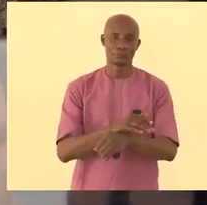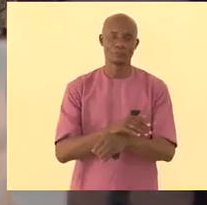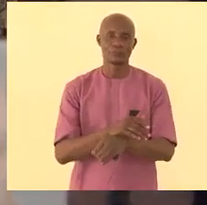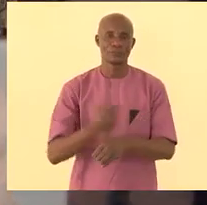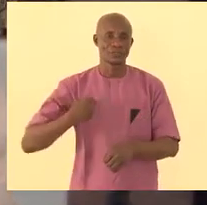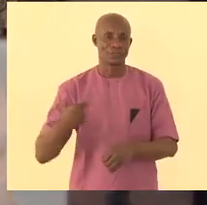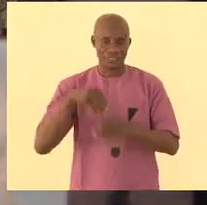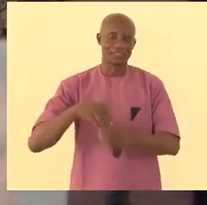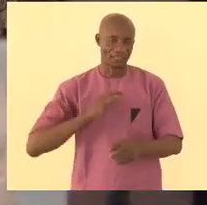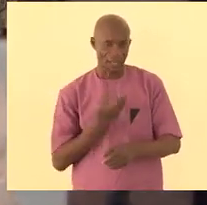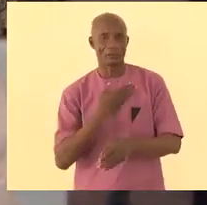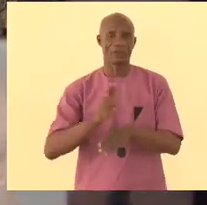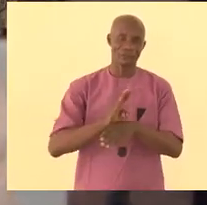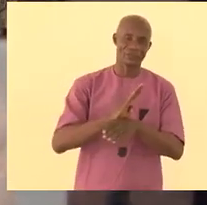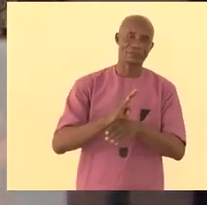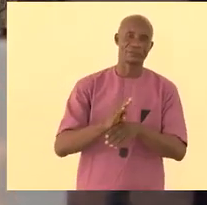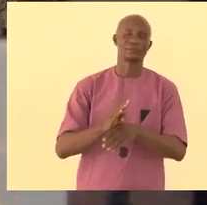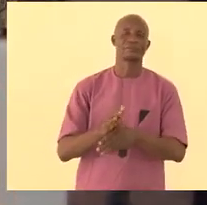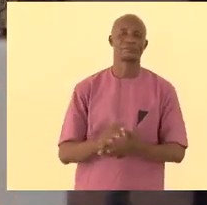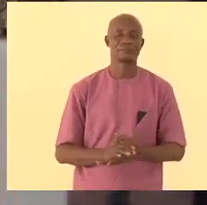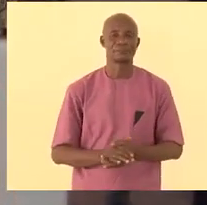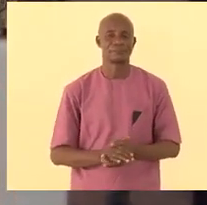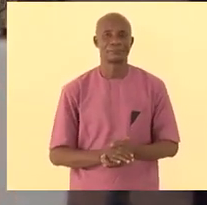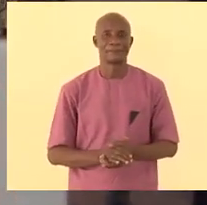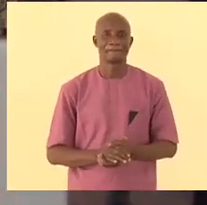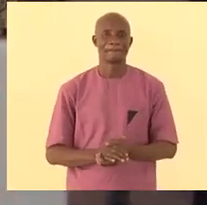with our dealings in our dealings with Christ.